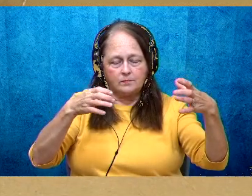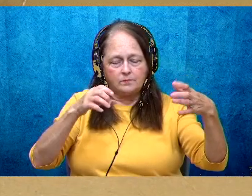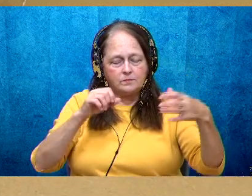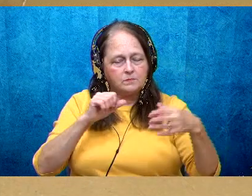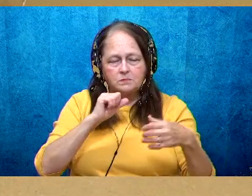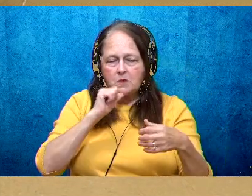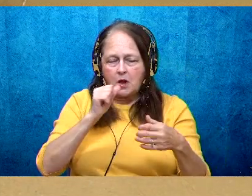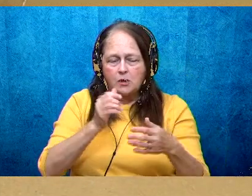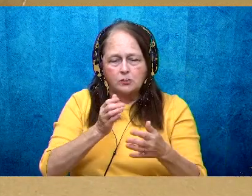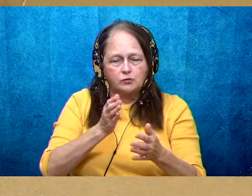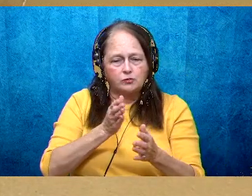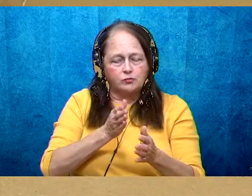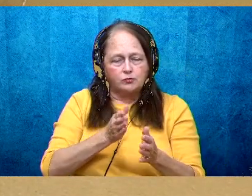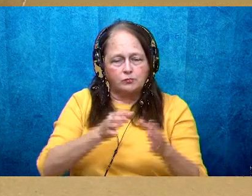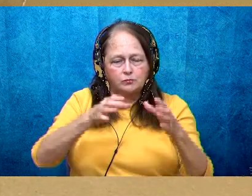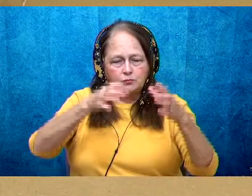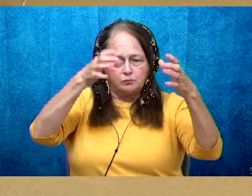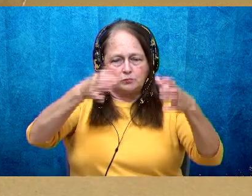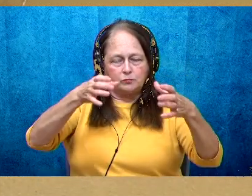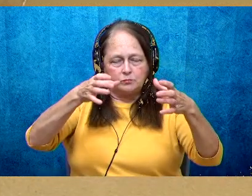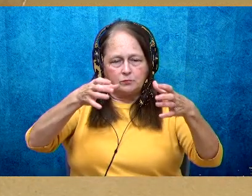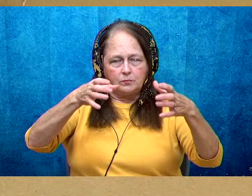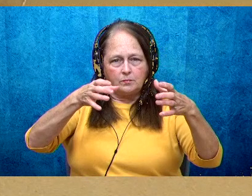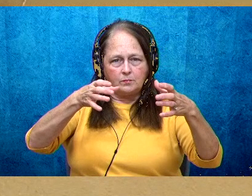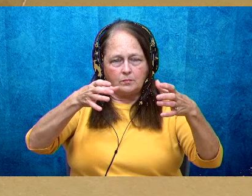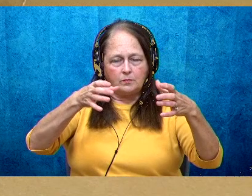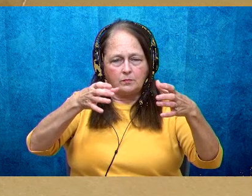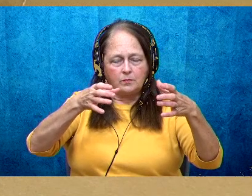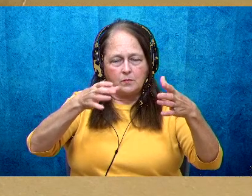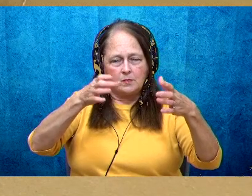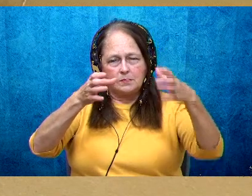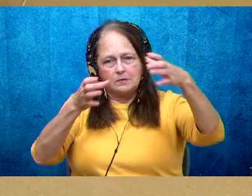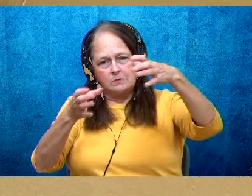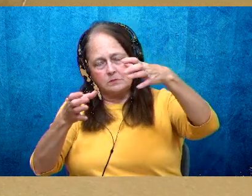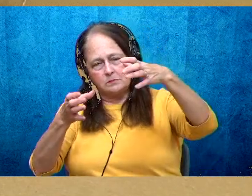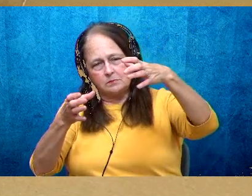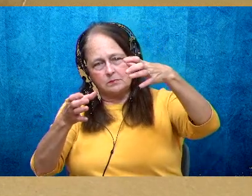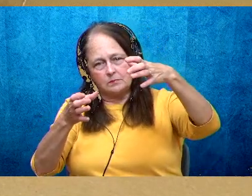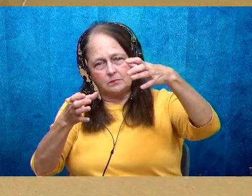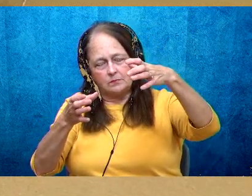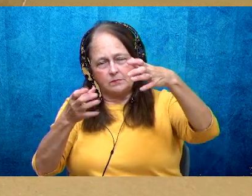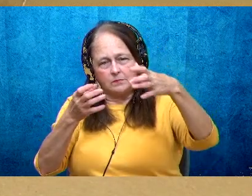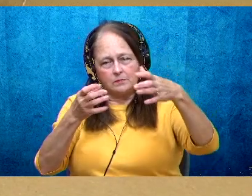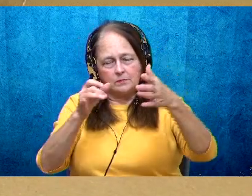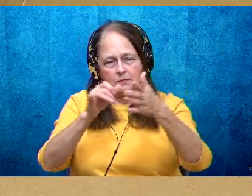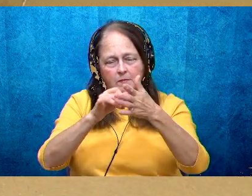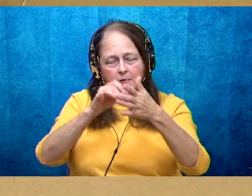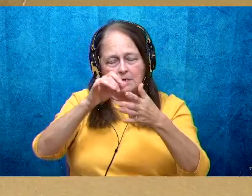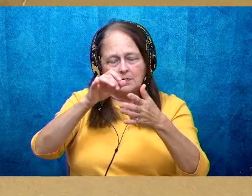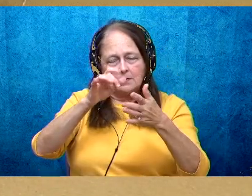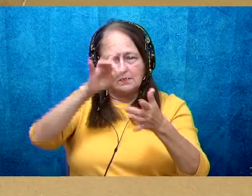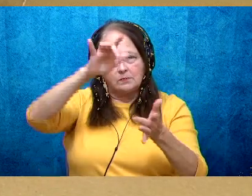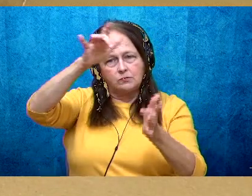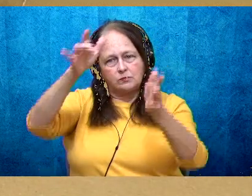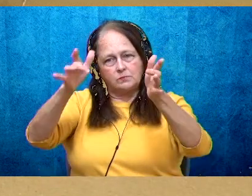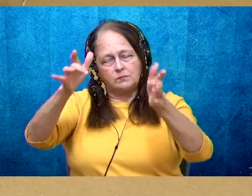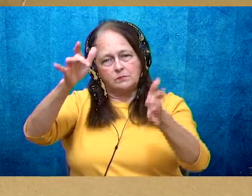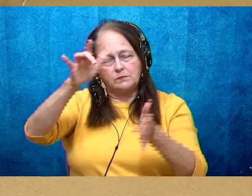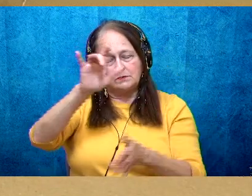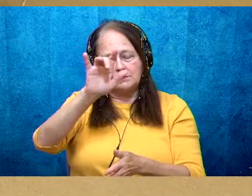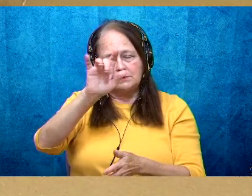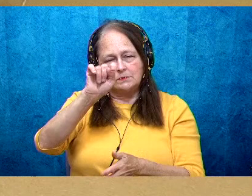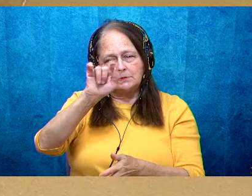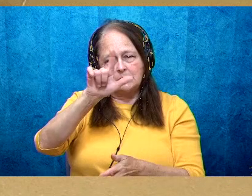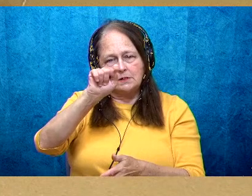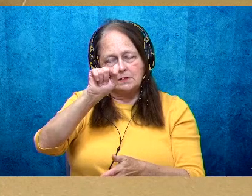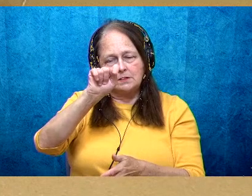up? He's kind of like leaning to the side a little bit. He's tilted at a